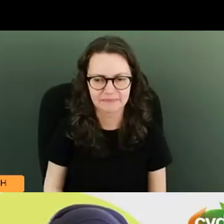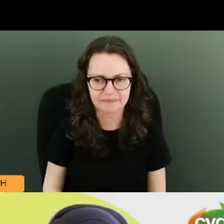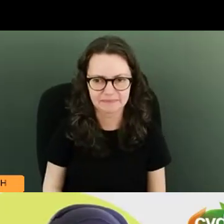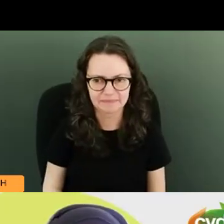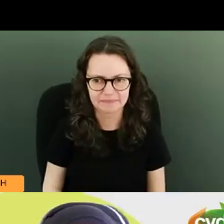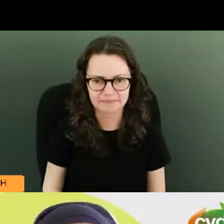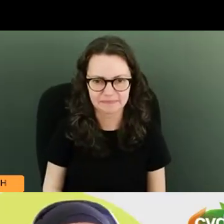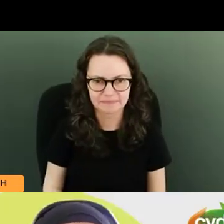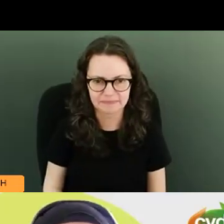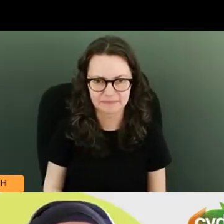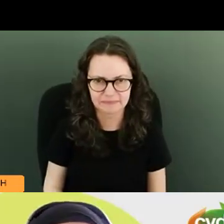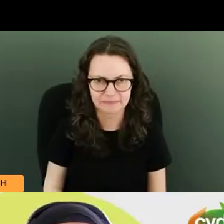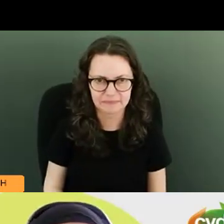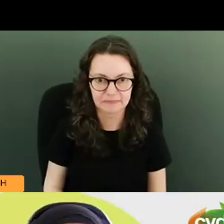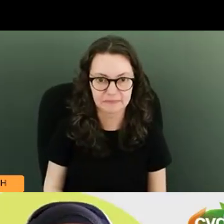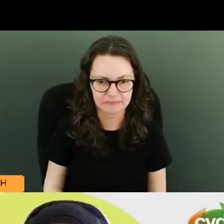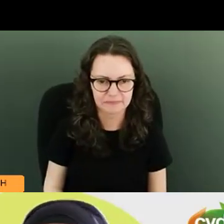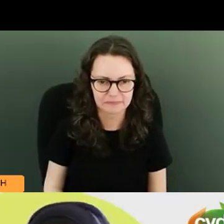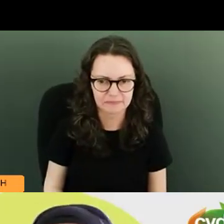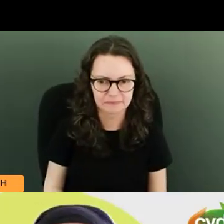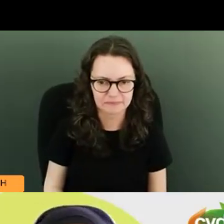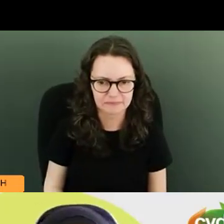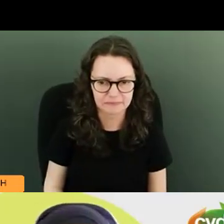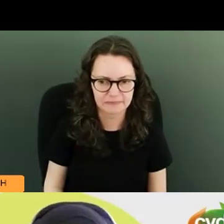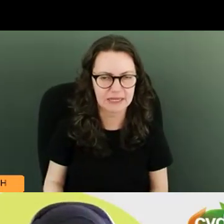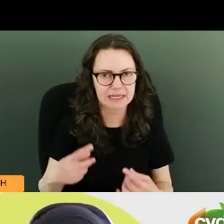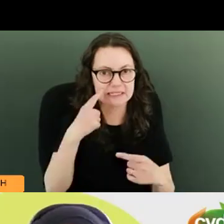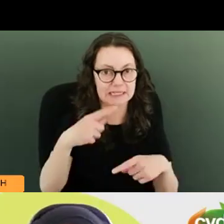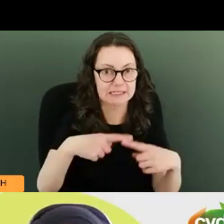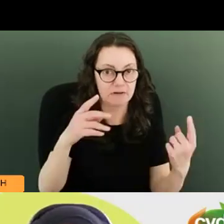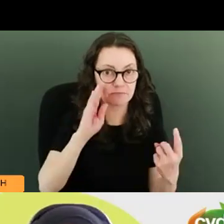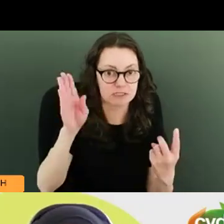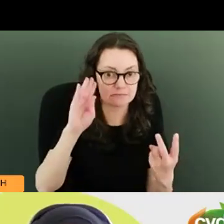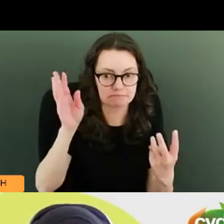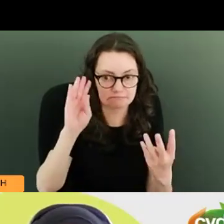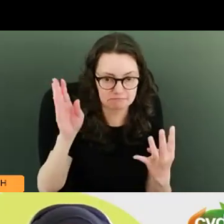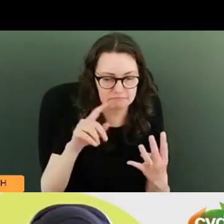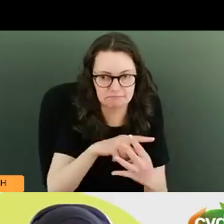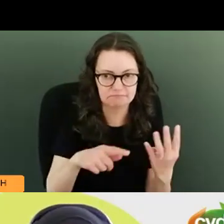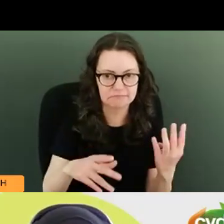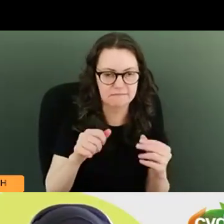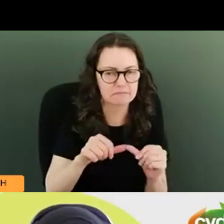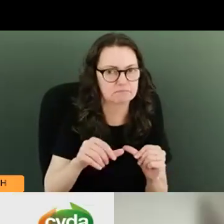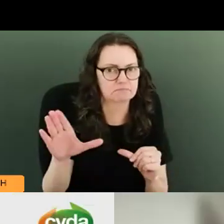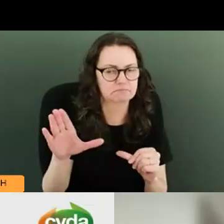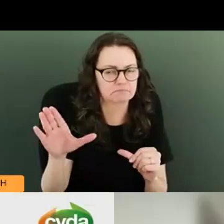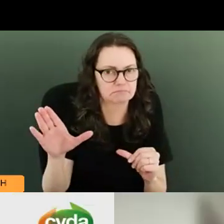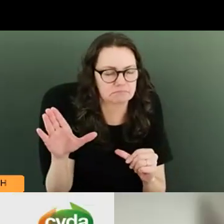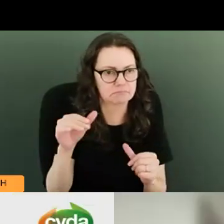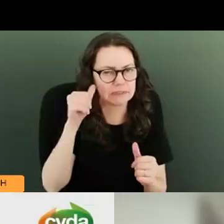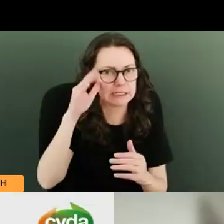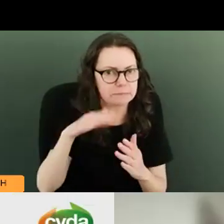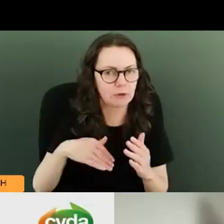So as you can see, we have a range of speakers today with an enormous amount of lived